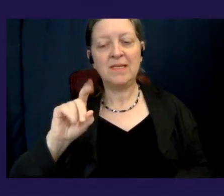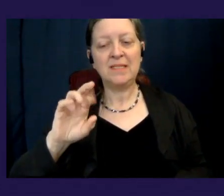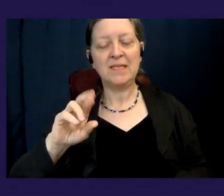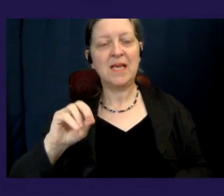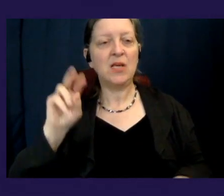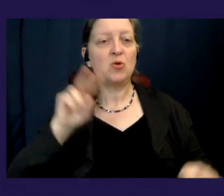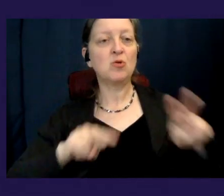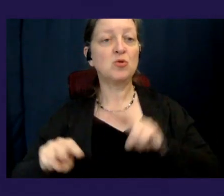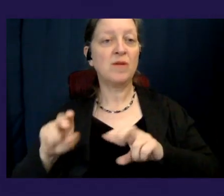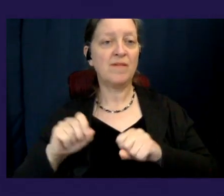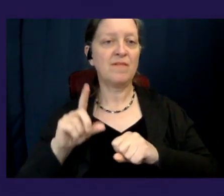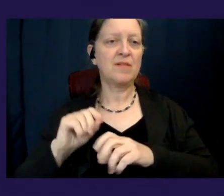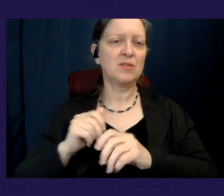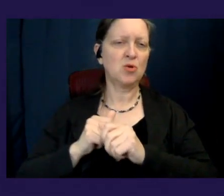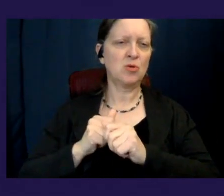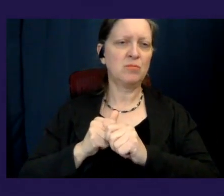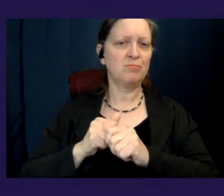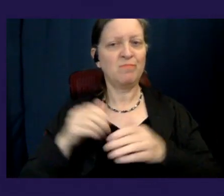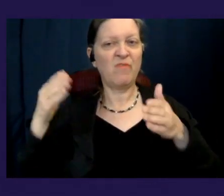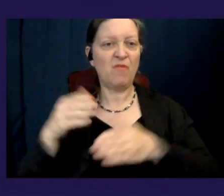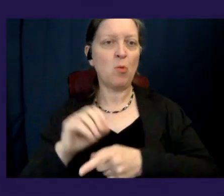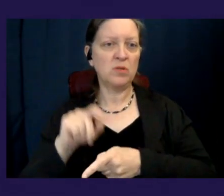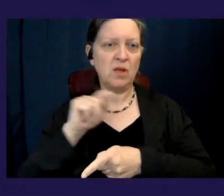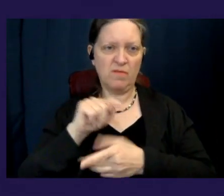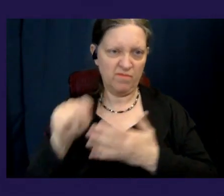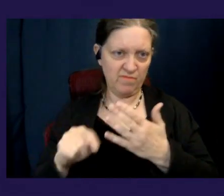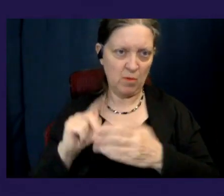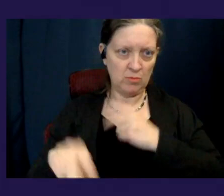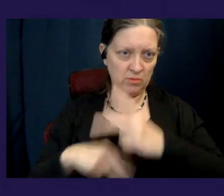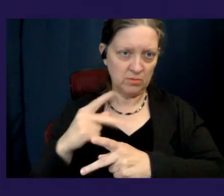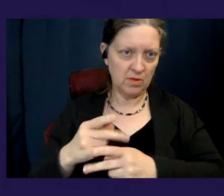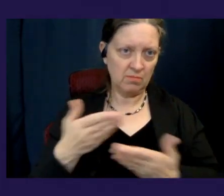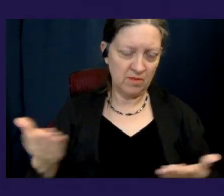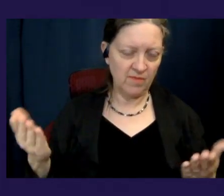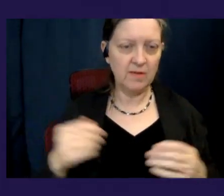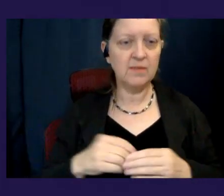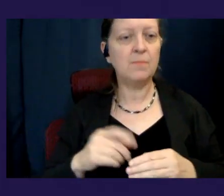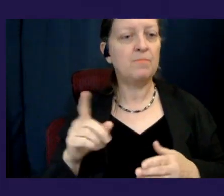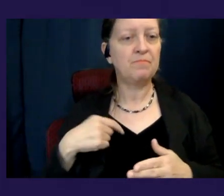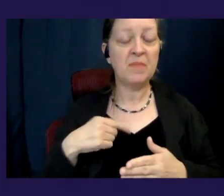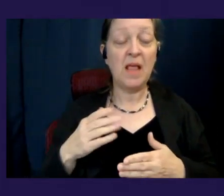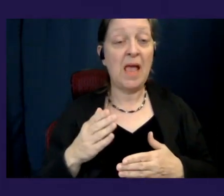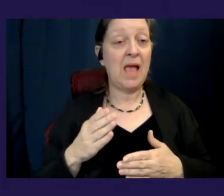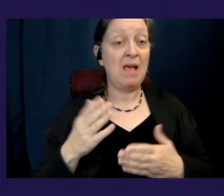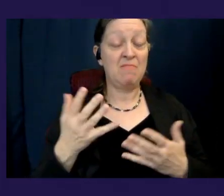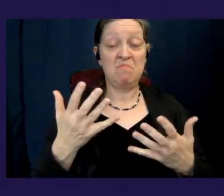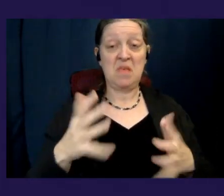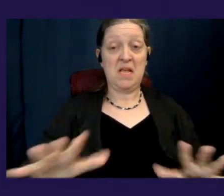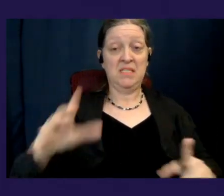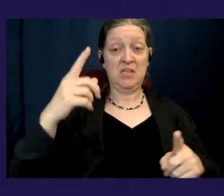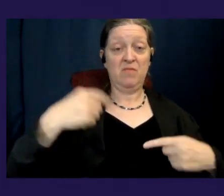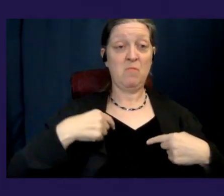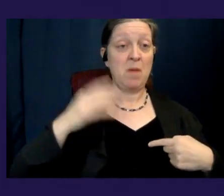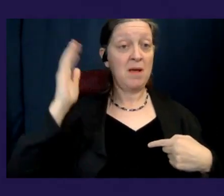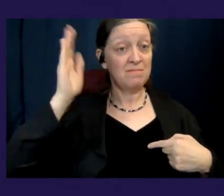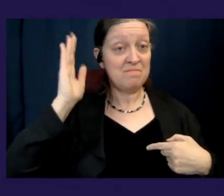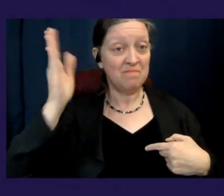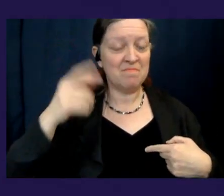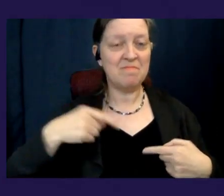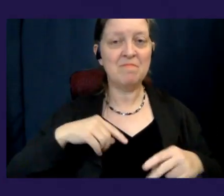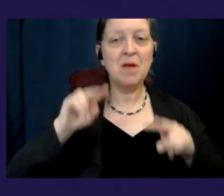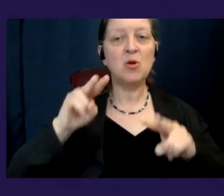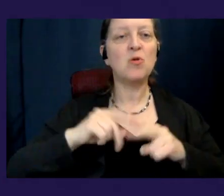that, I'll leave questions at the end of the panel, and I look forward to having a longer discussion with you all. Thank